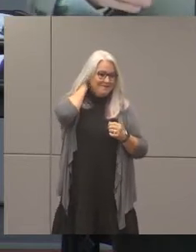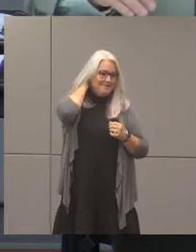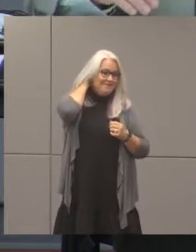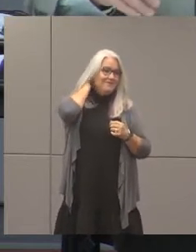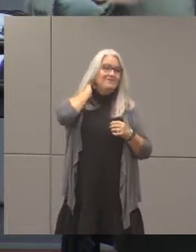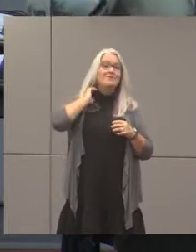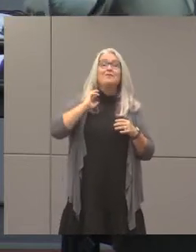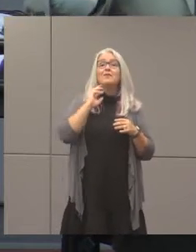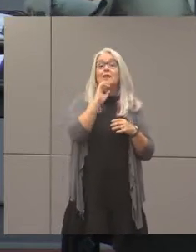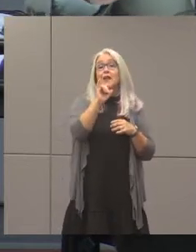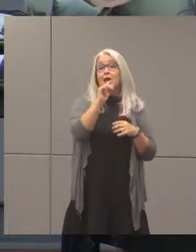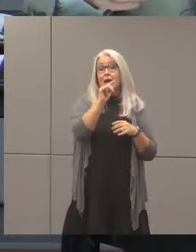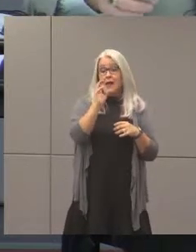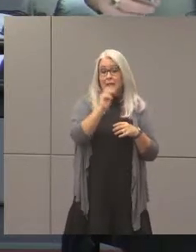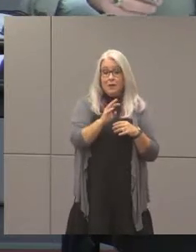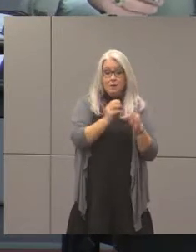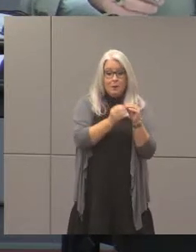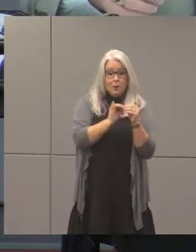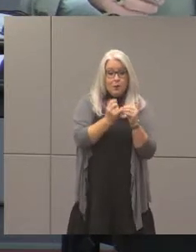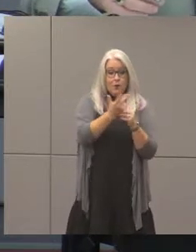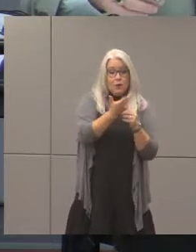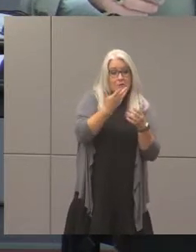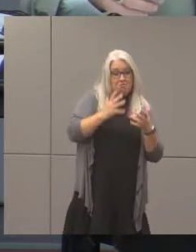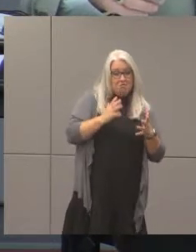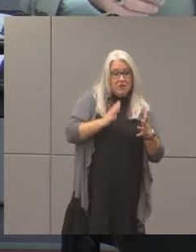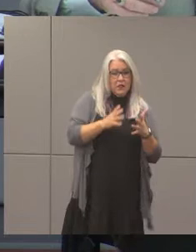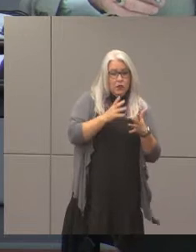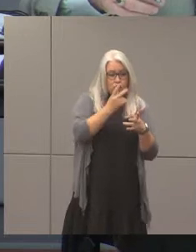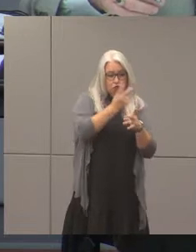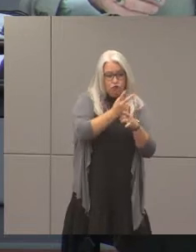Item number 3, we've taken care of that.